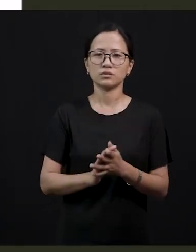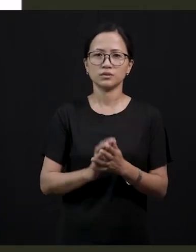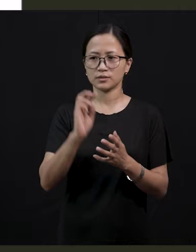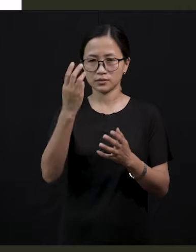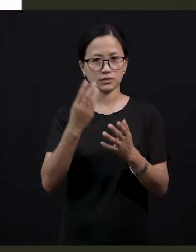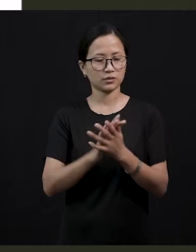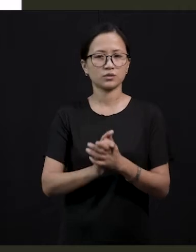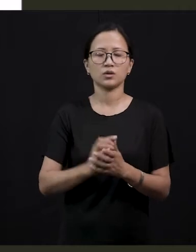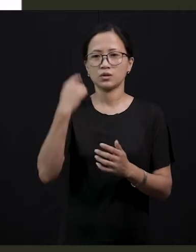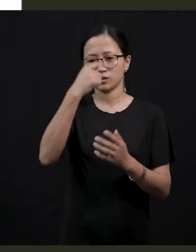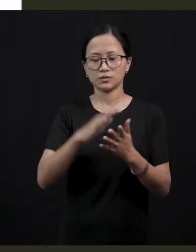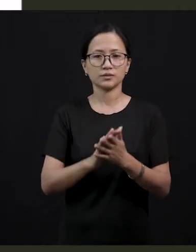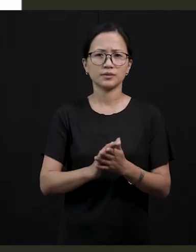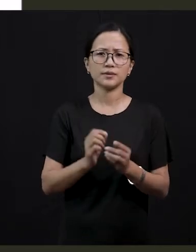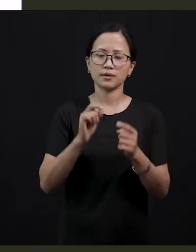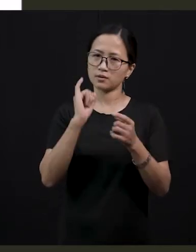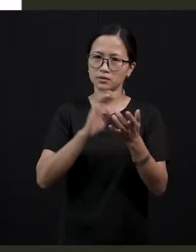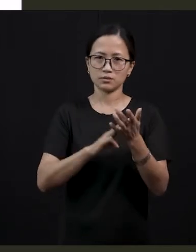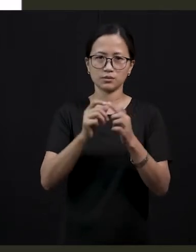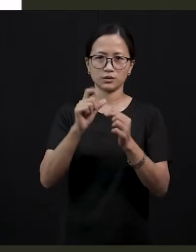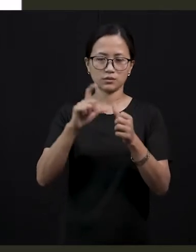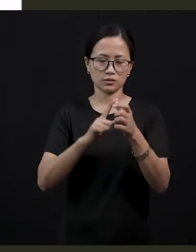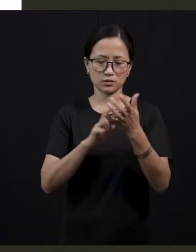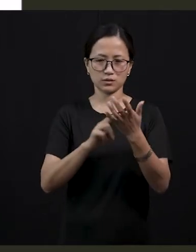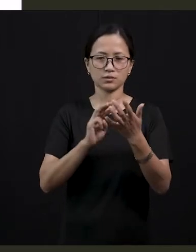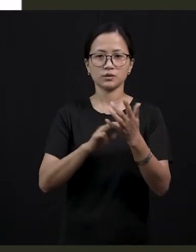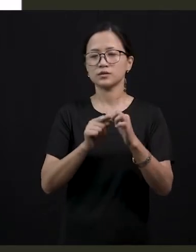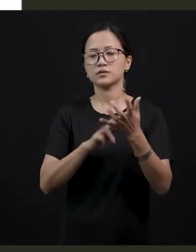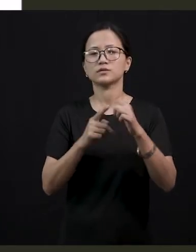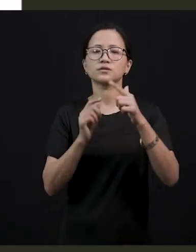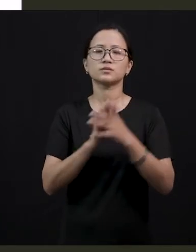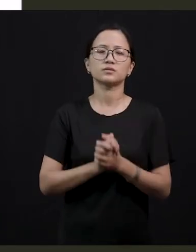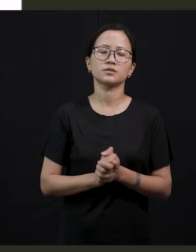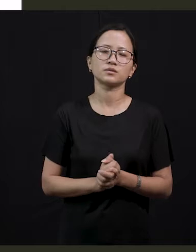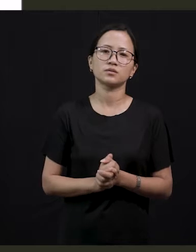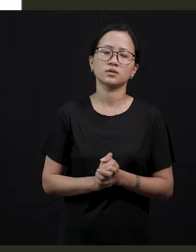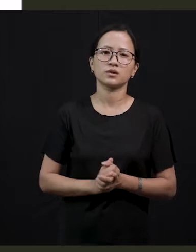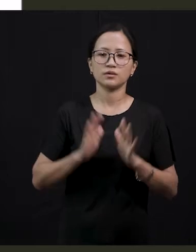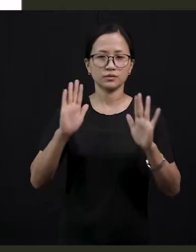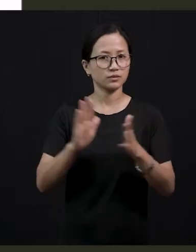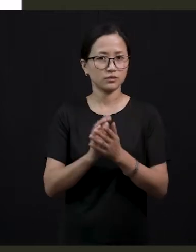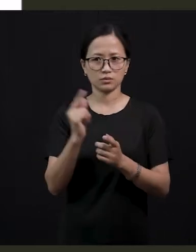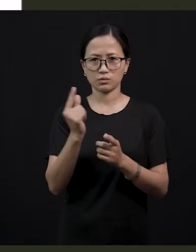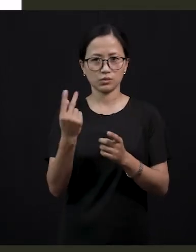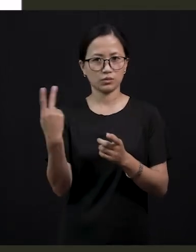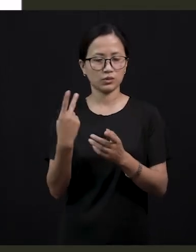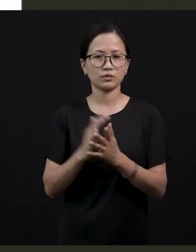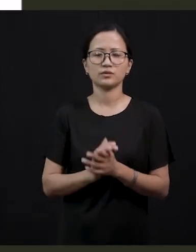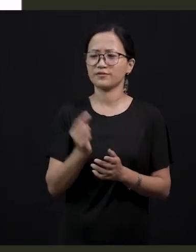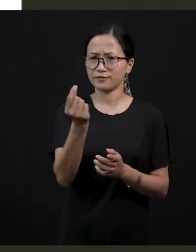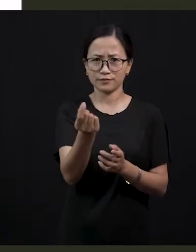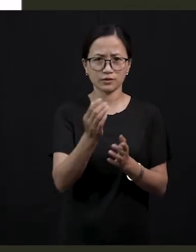implement those rules and regulations. And third is the judiciary. So even in the executive and the legislature and the judiciary, there